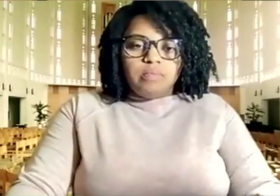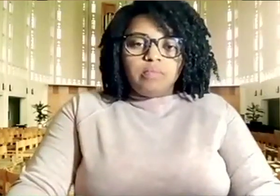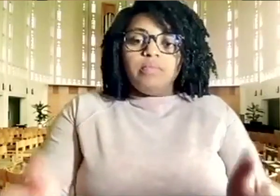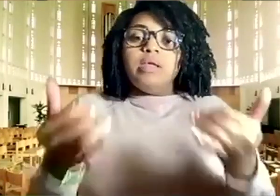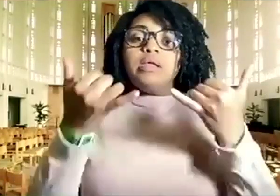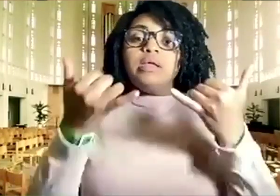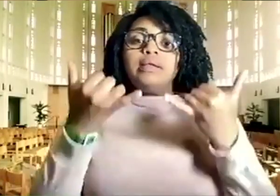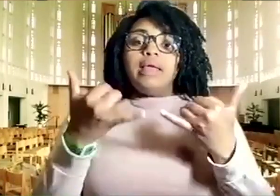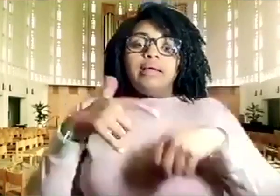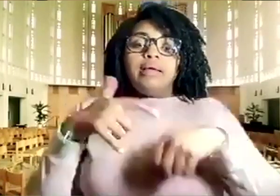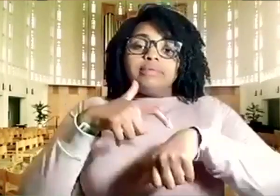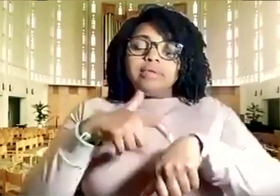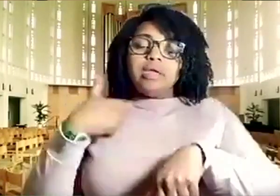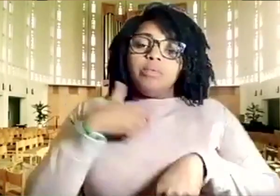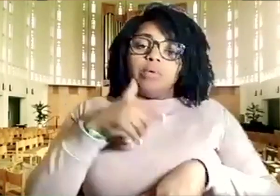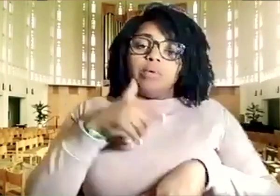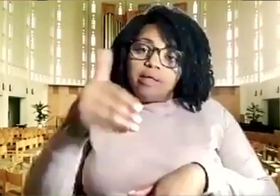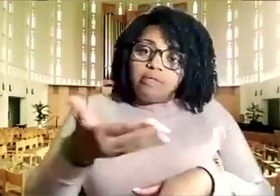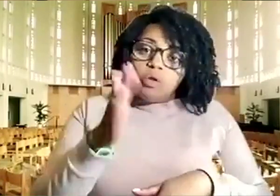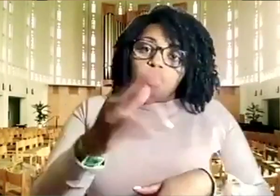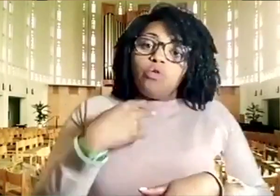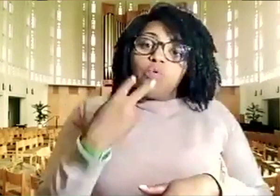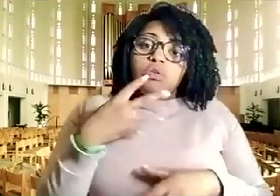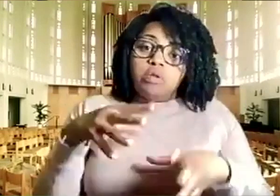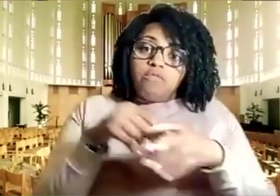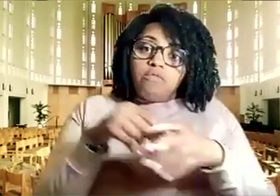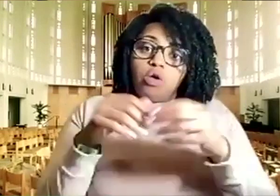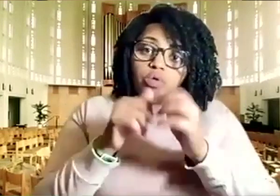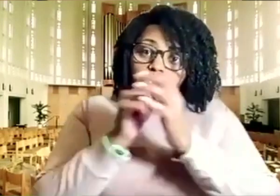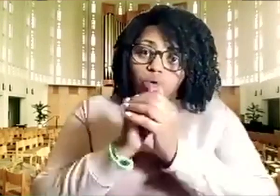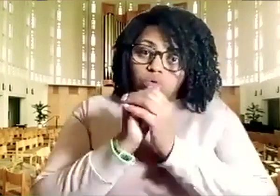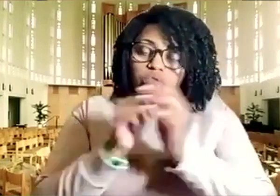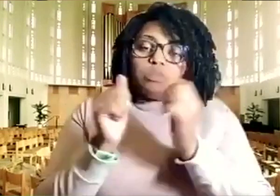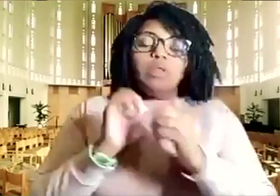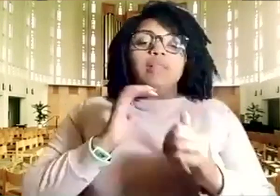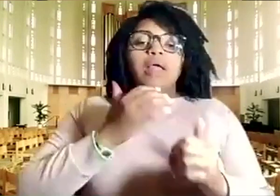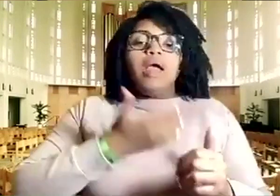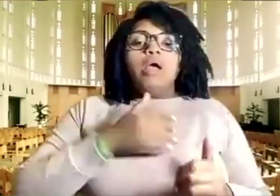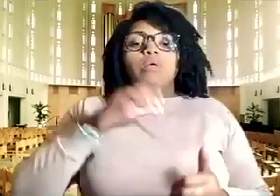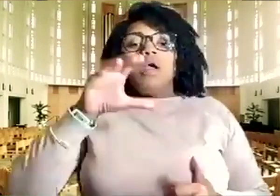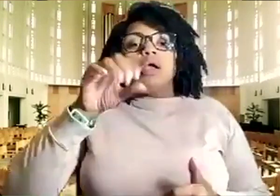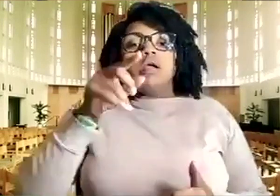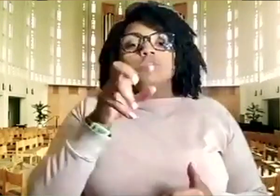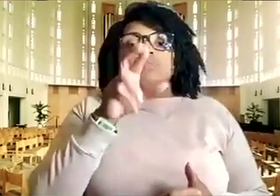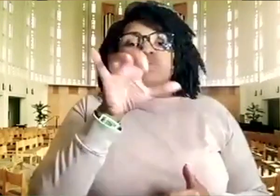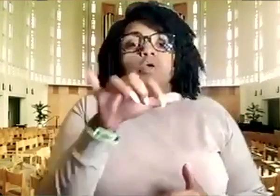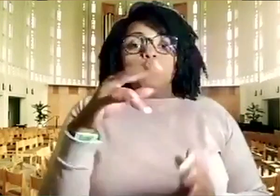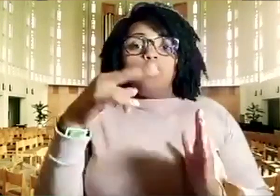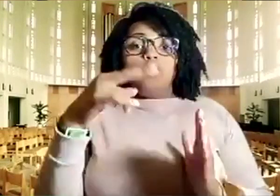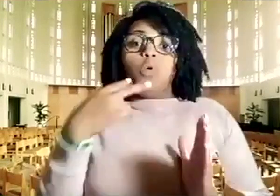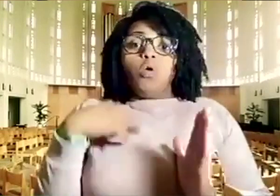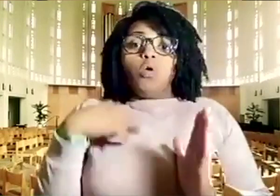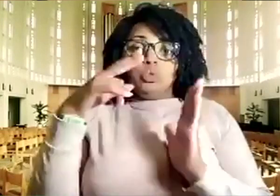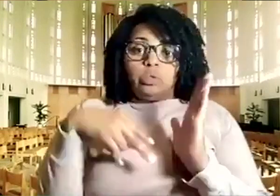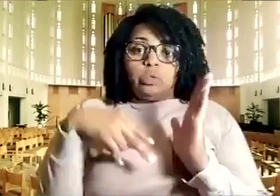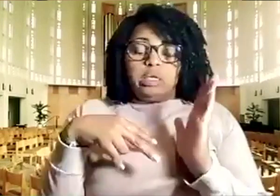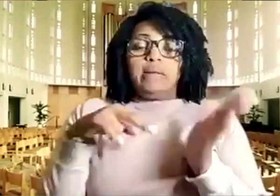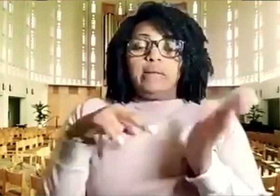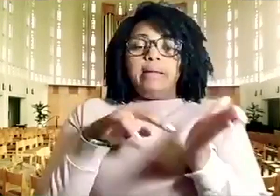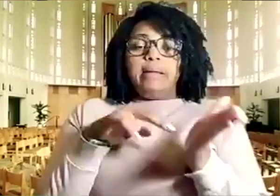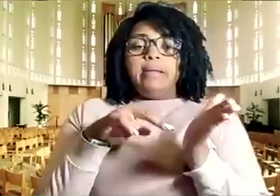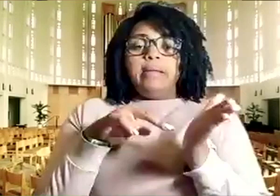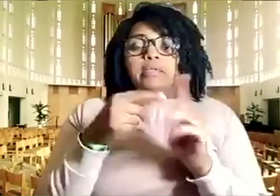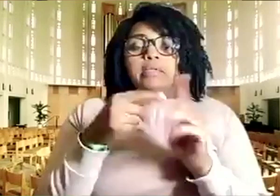your voice to participate in worship with our contemporary voice, which comes to us from the poet